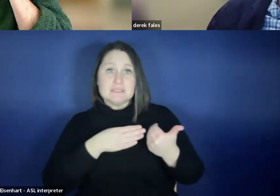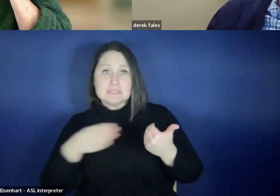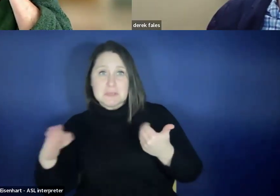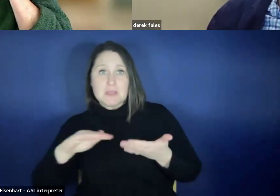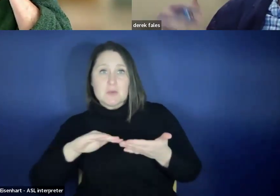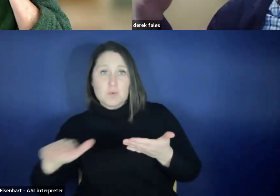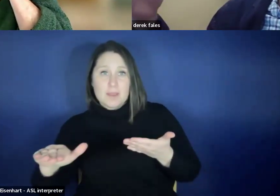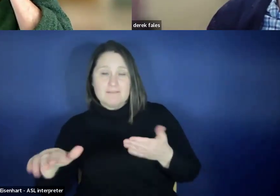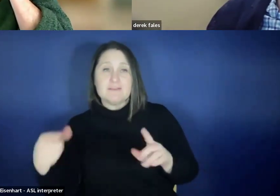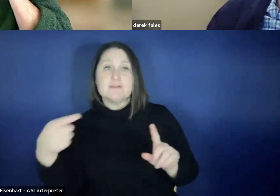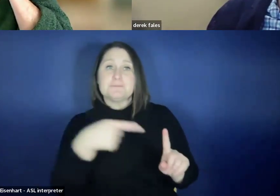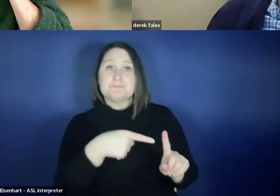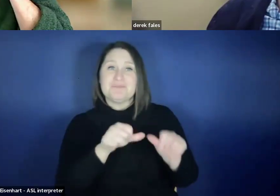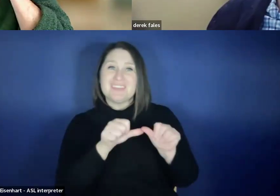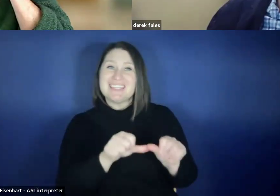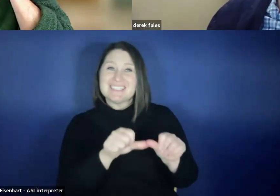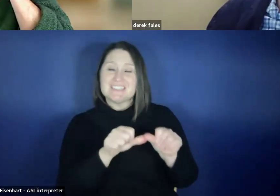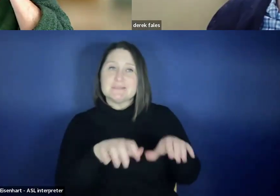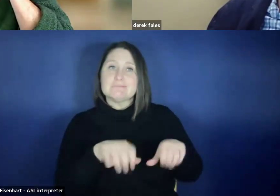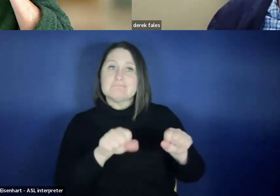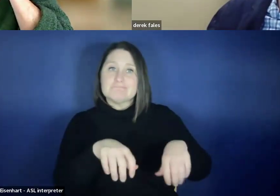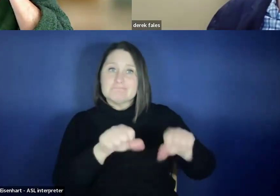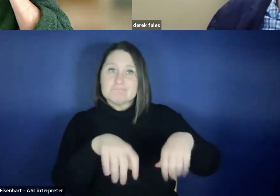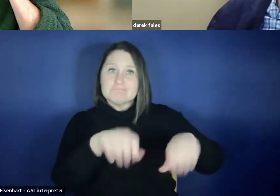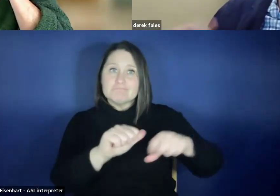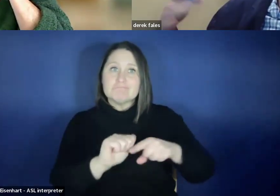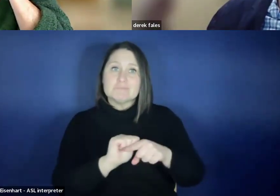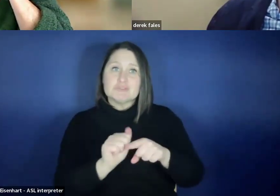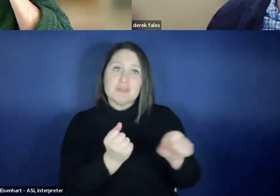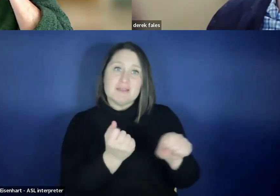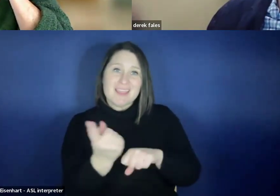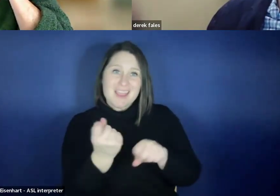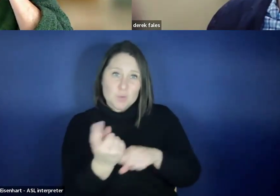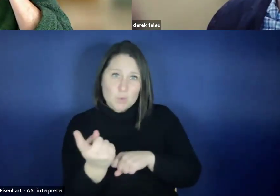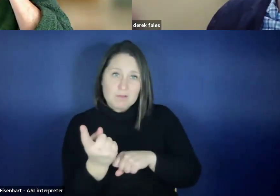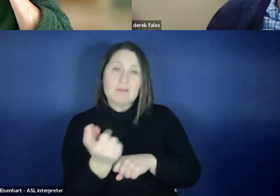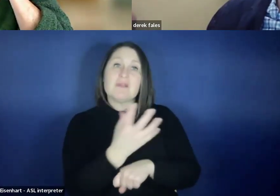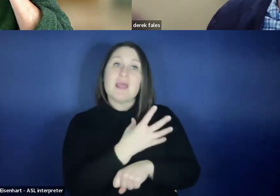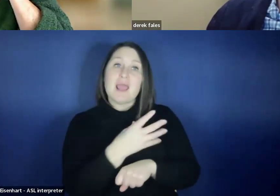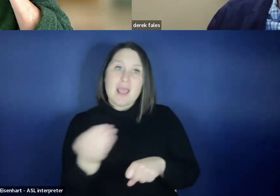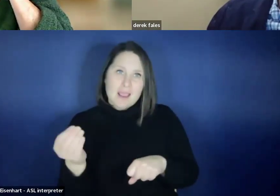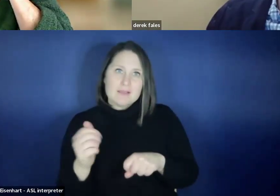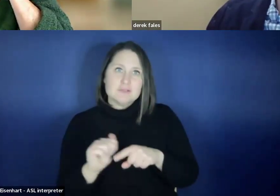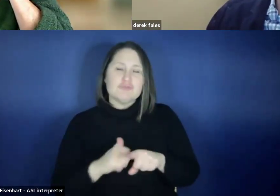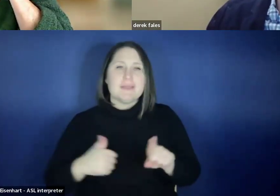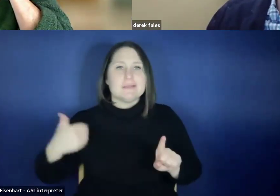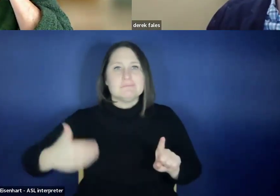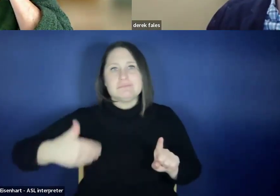and then that person will continue to do the yearly trainings and then the ongoing trainings to maintain